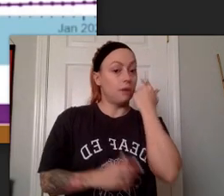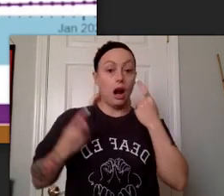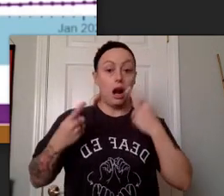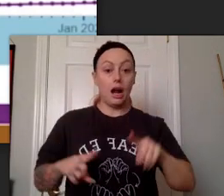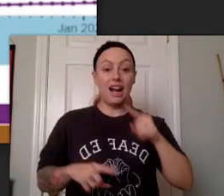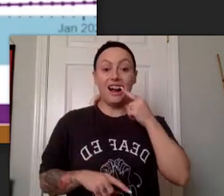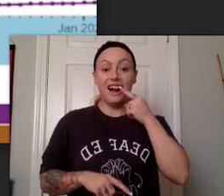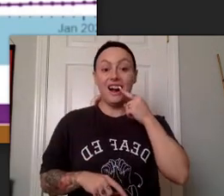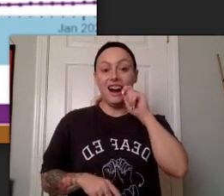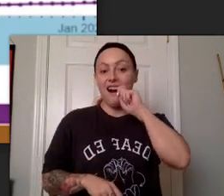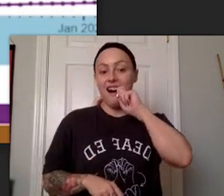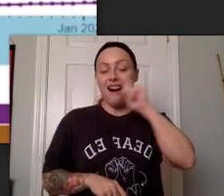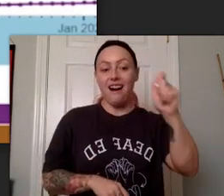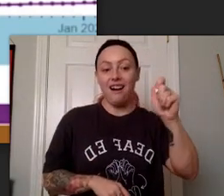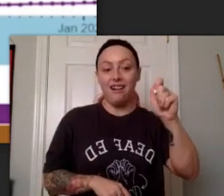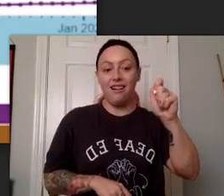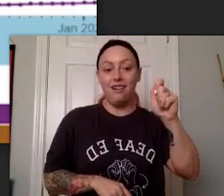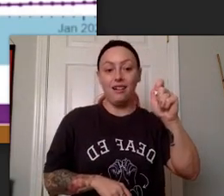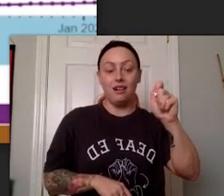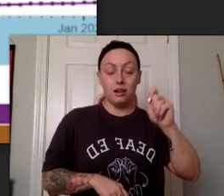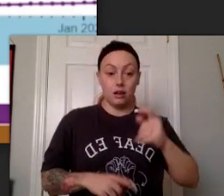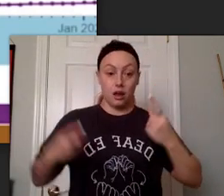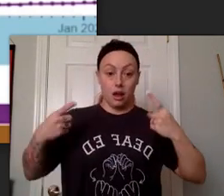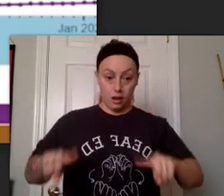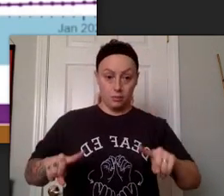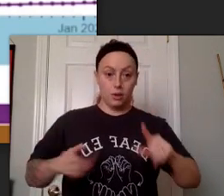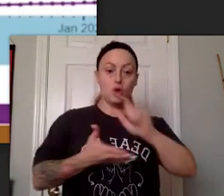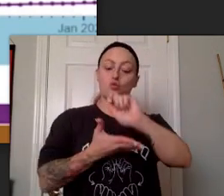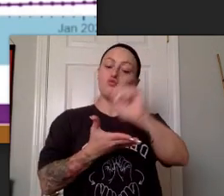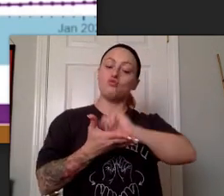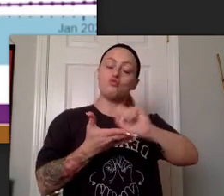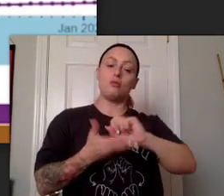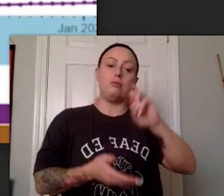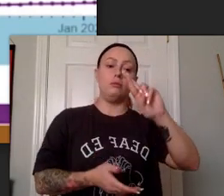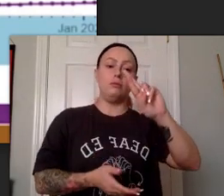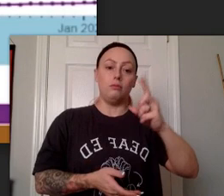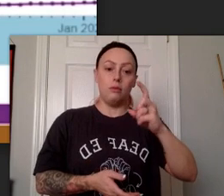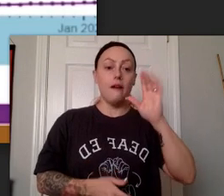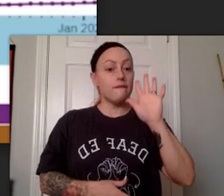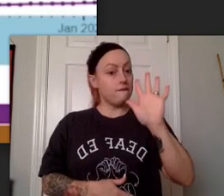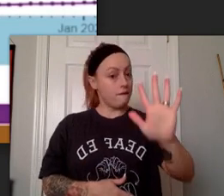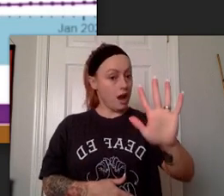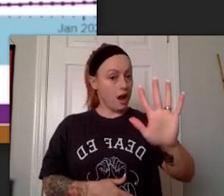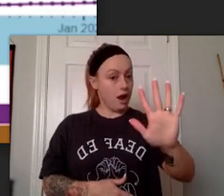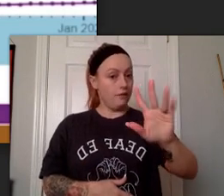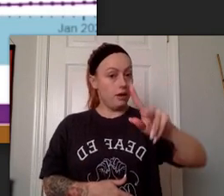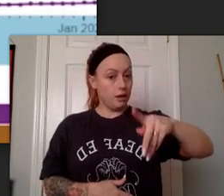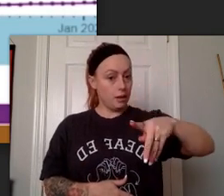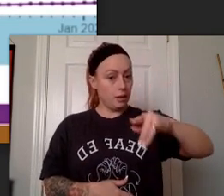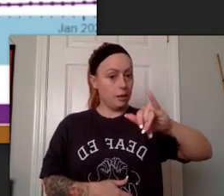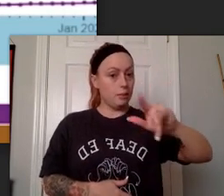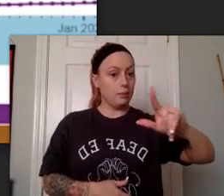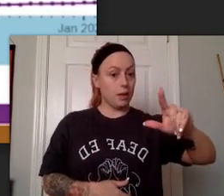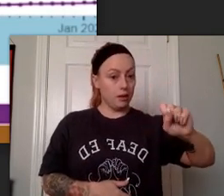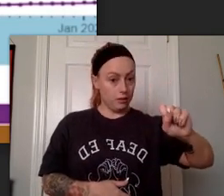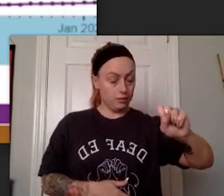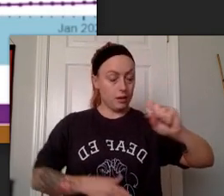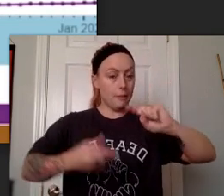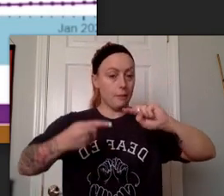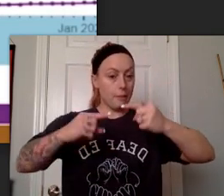and during that process, the dentist wrote a prescription of just 5 pills. Those pills were